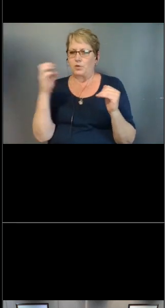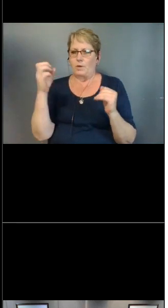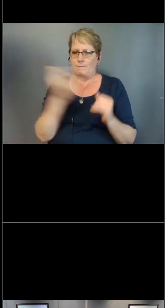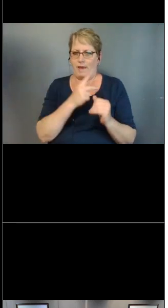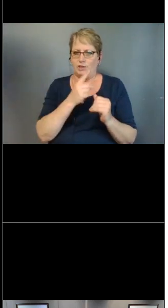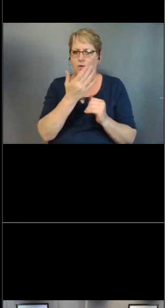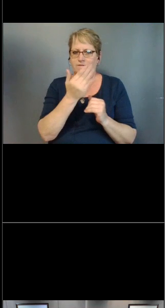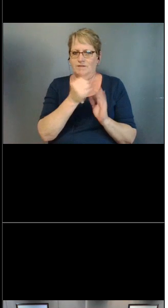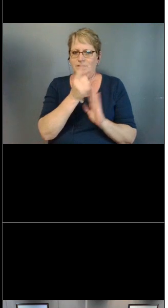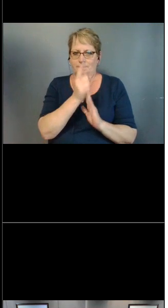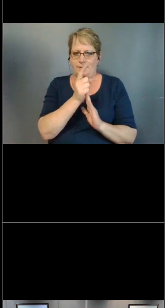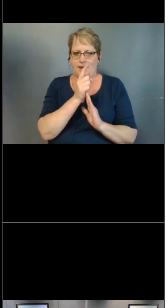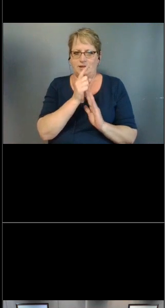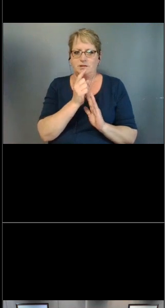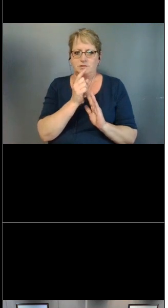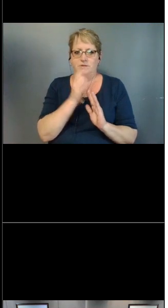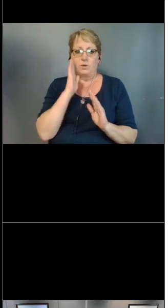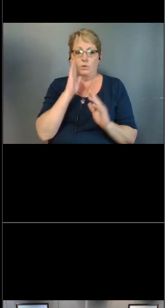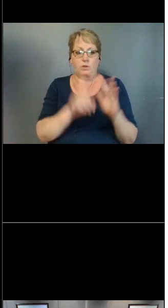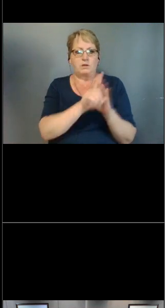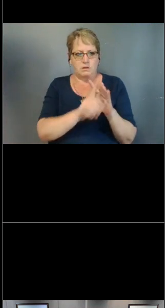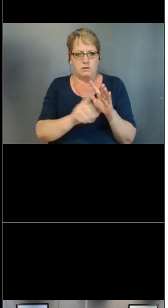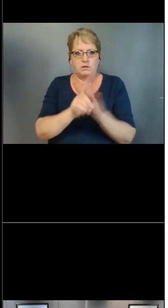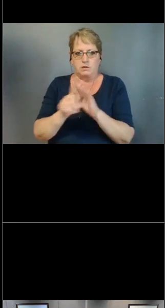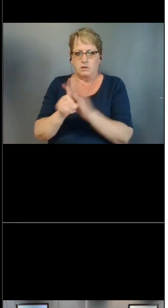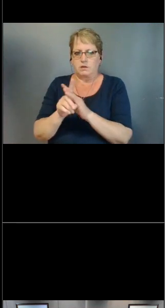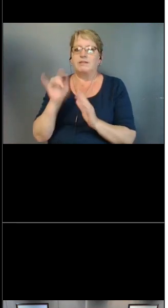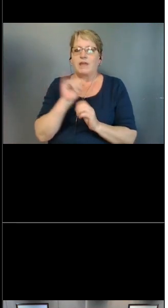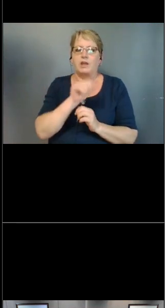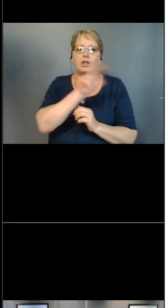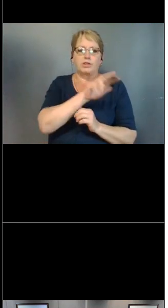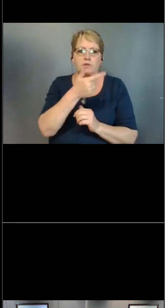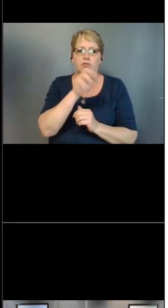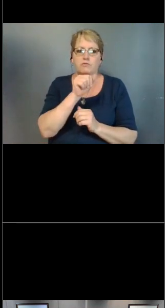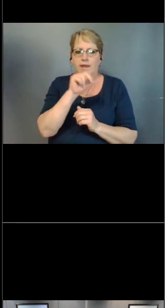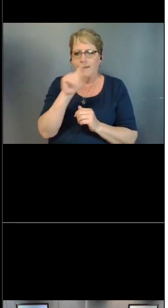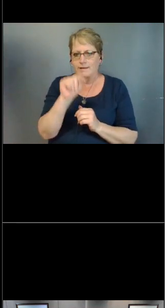frequency in the near future on our busiest routes, like the 3 Grant, 20